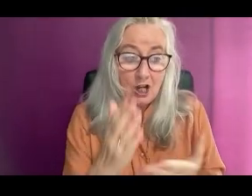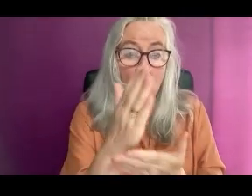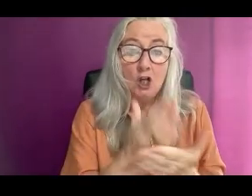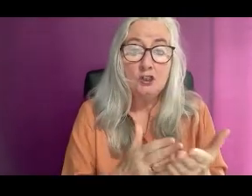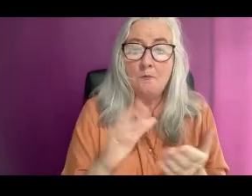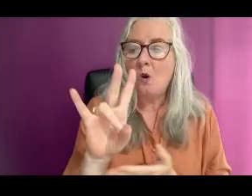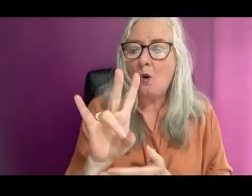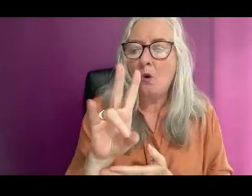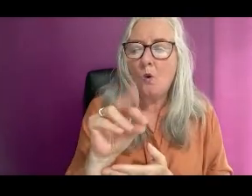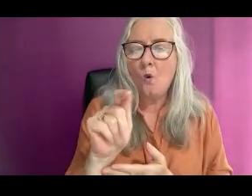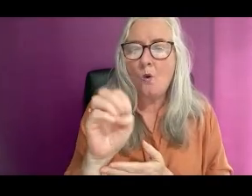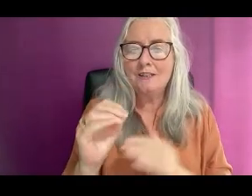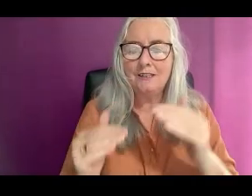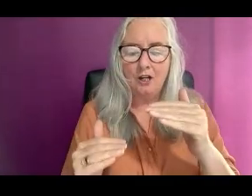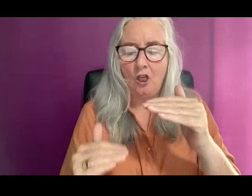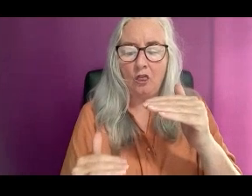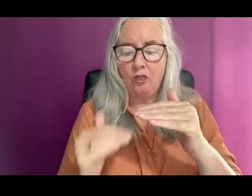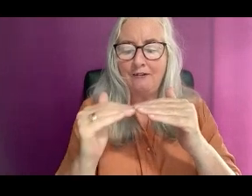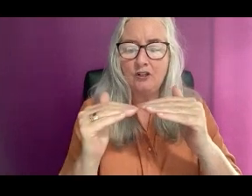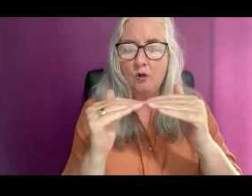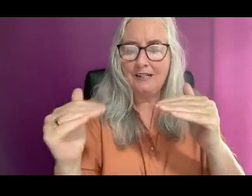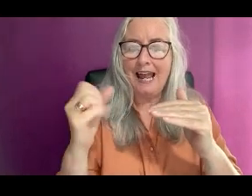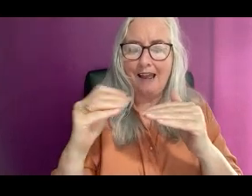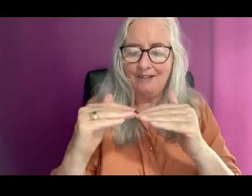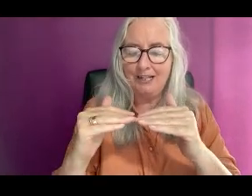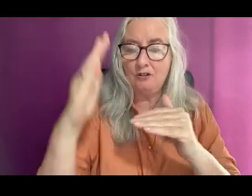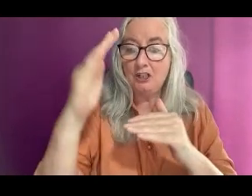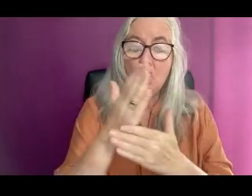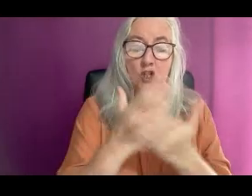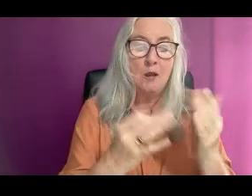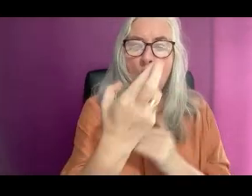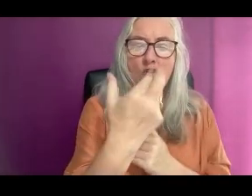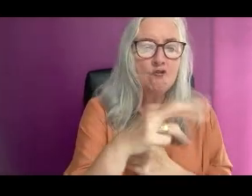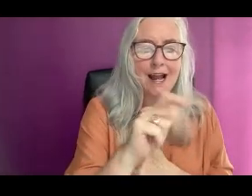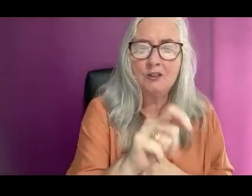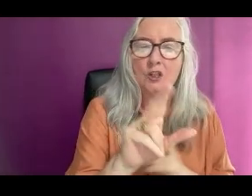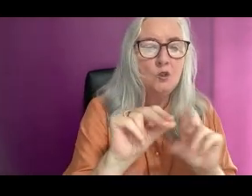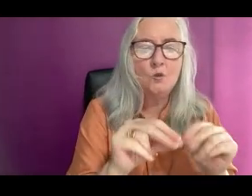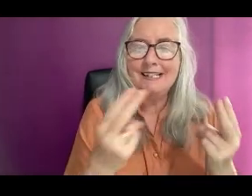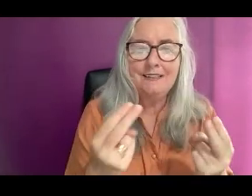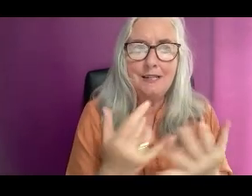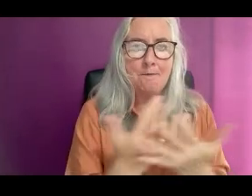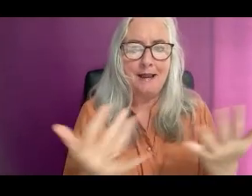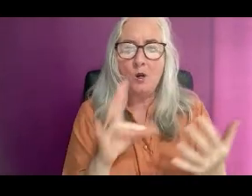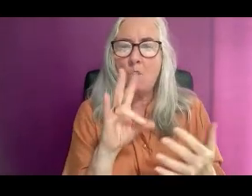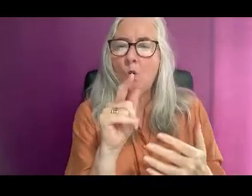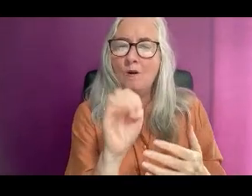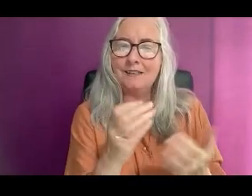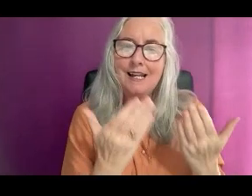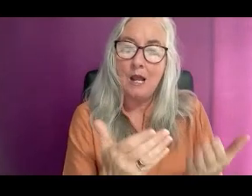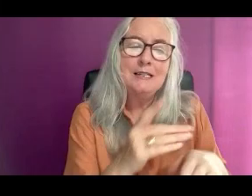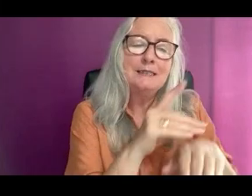thresholds, there is an increase as well. So for some grants, you don't need as many quotes now, depending on the